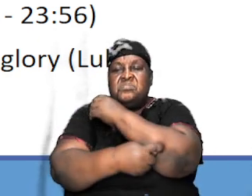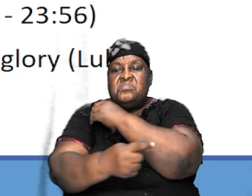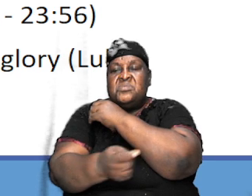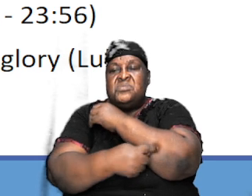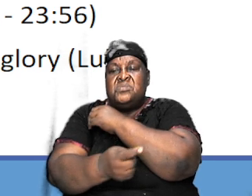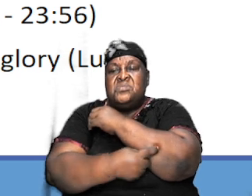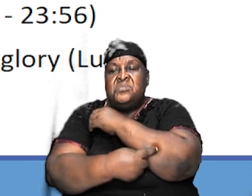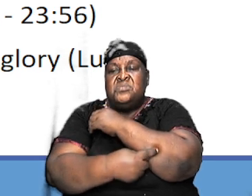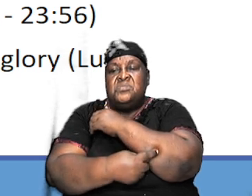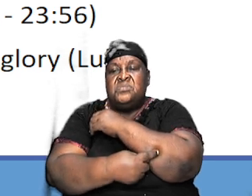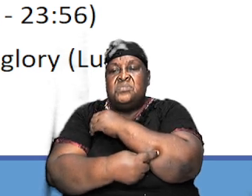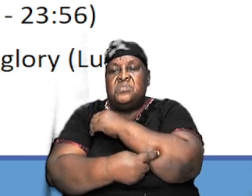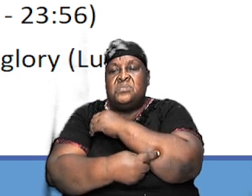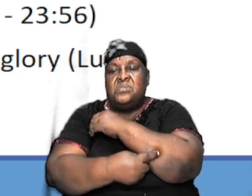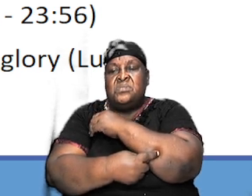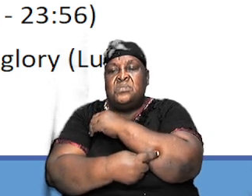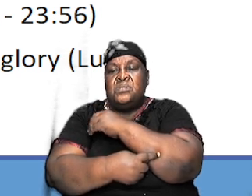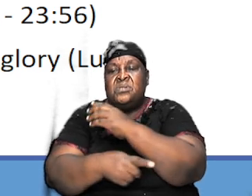that can be found in Luke